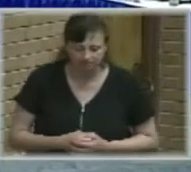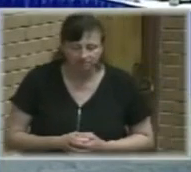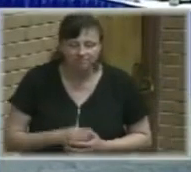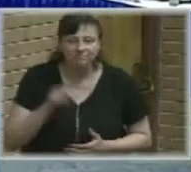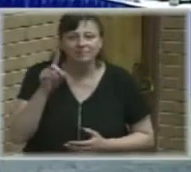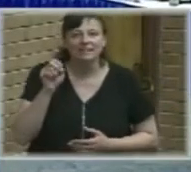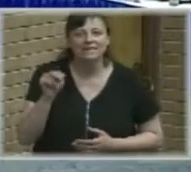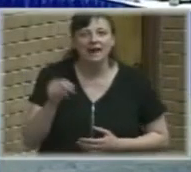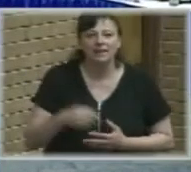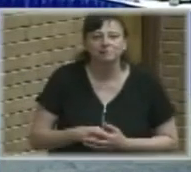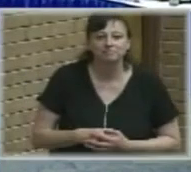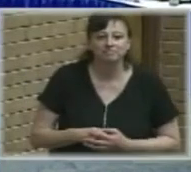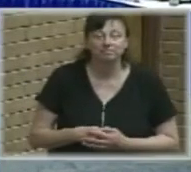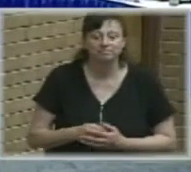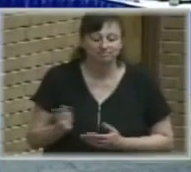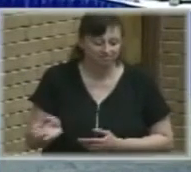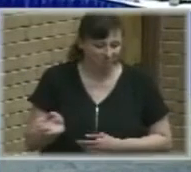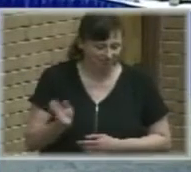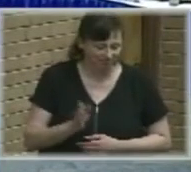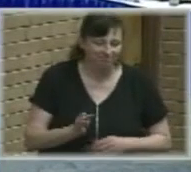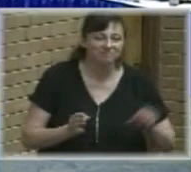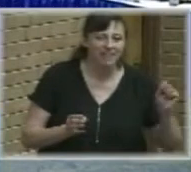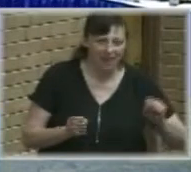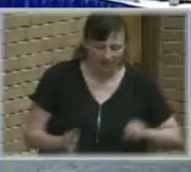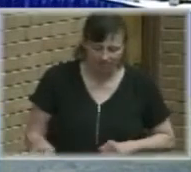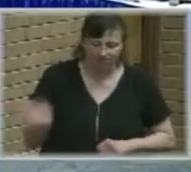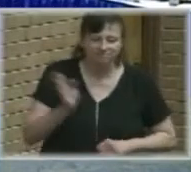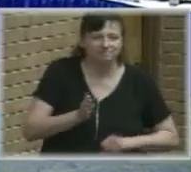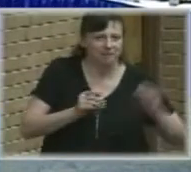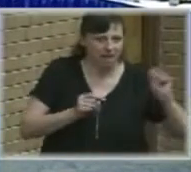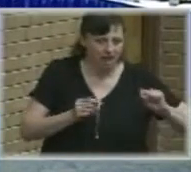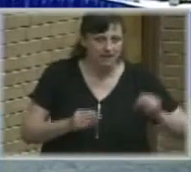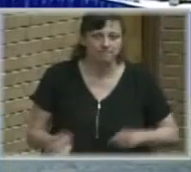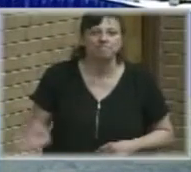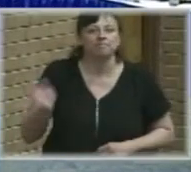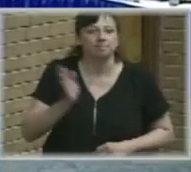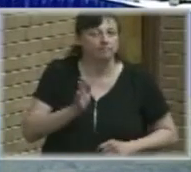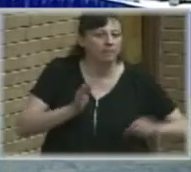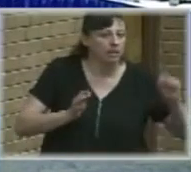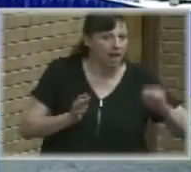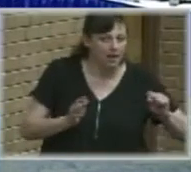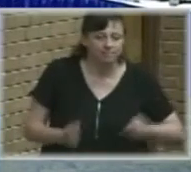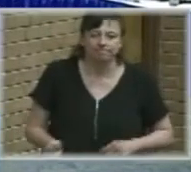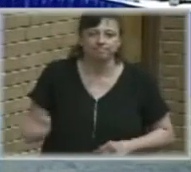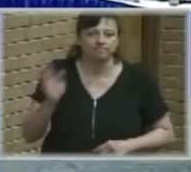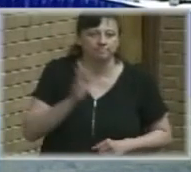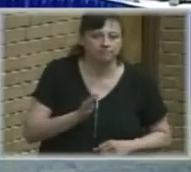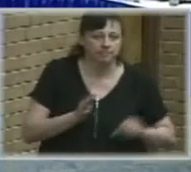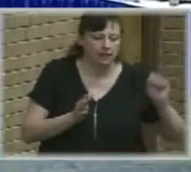Dan, please call the roll. Councilmember DePonzio? Aye. Councilmember Werner? Aye. Councilmember Wilt? Aye.